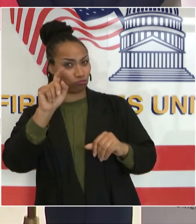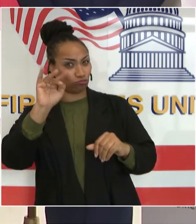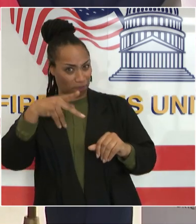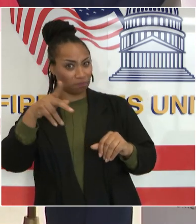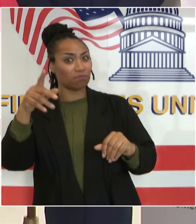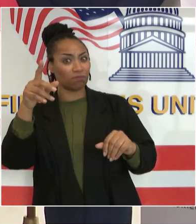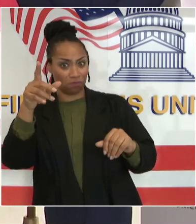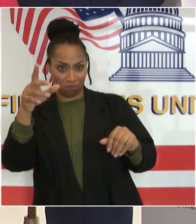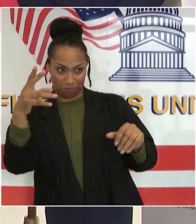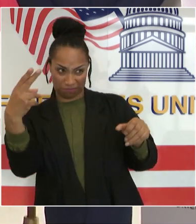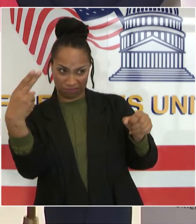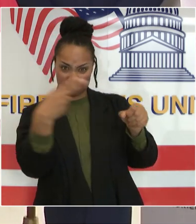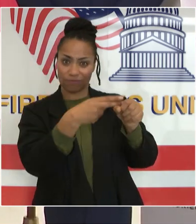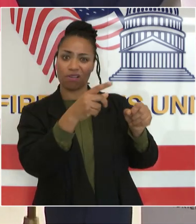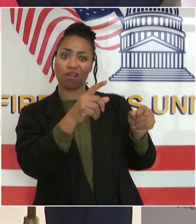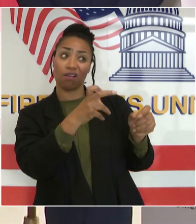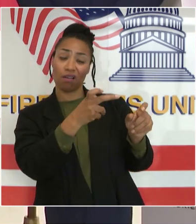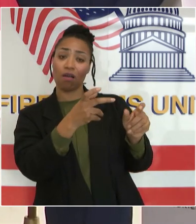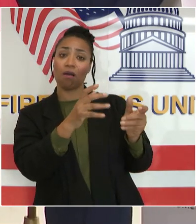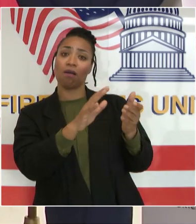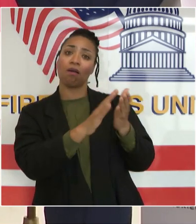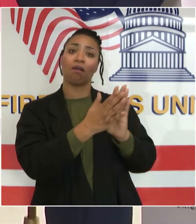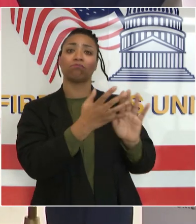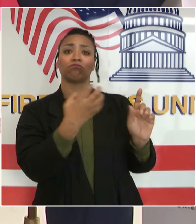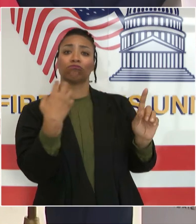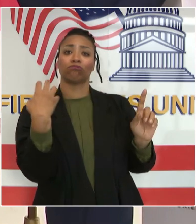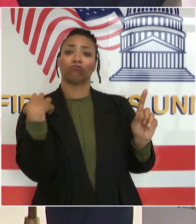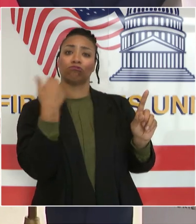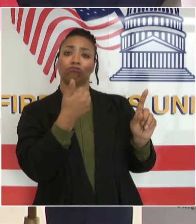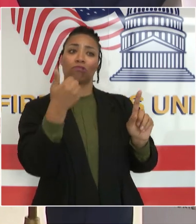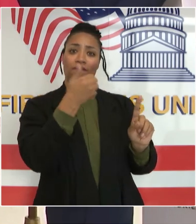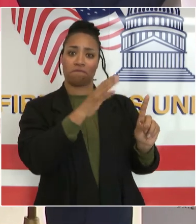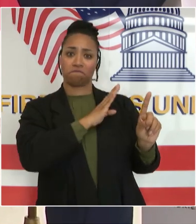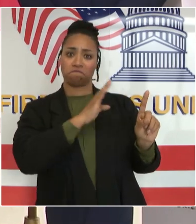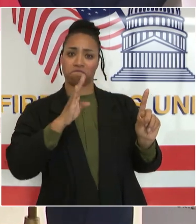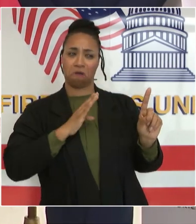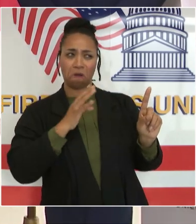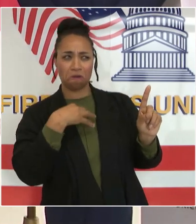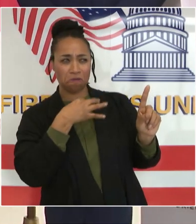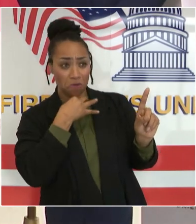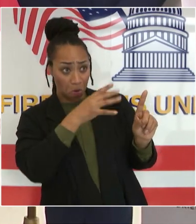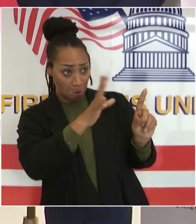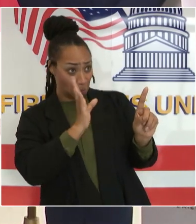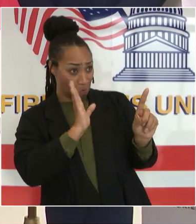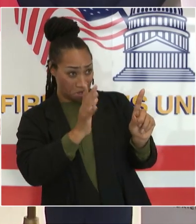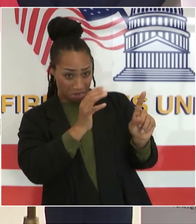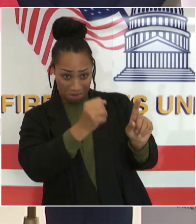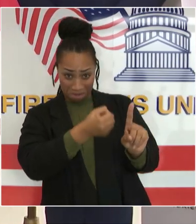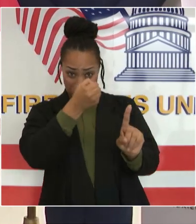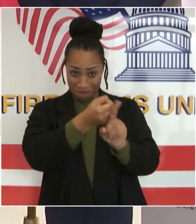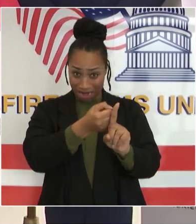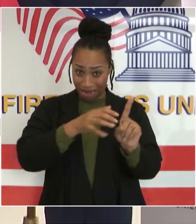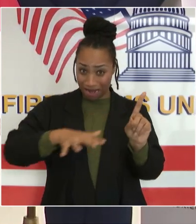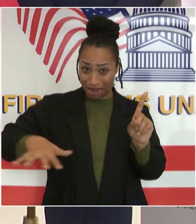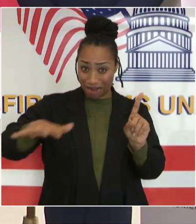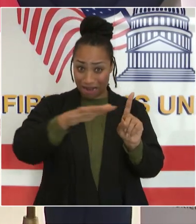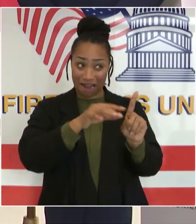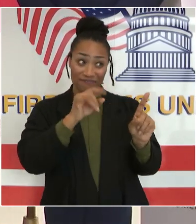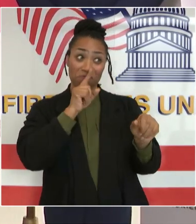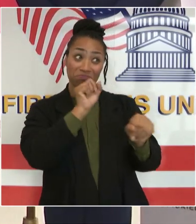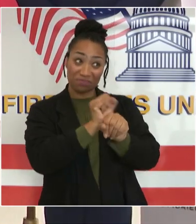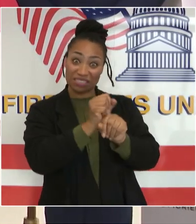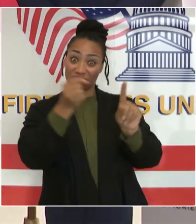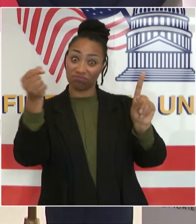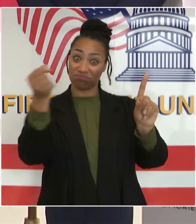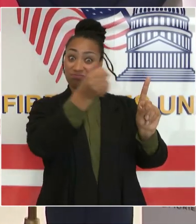status? And are there any concerns about what types of acts and artists will come through now with these changes? The board had a